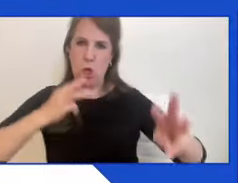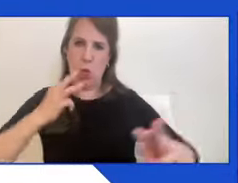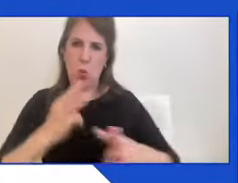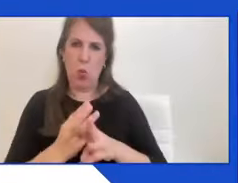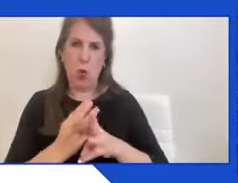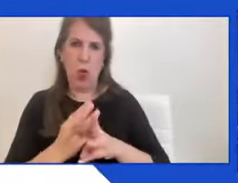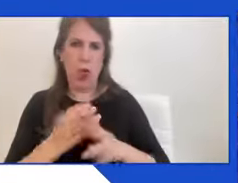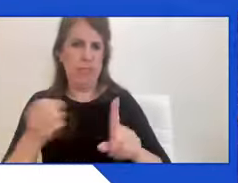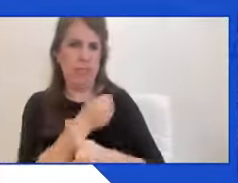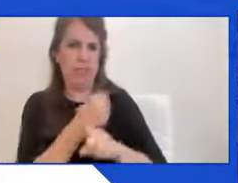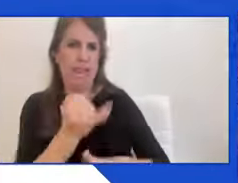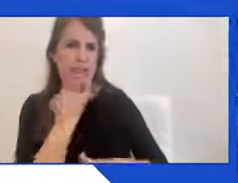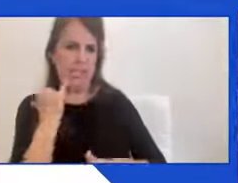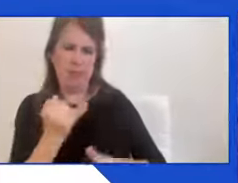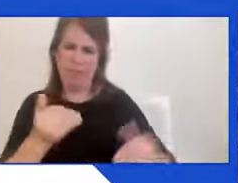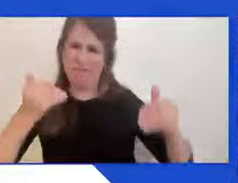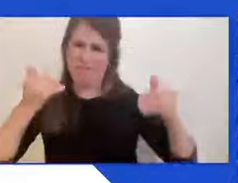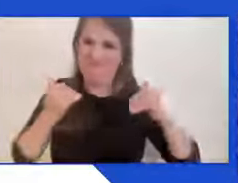solidarity.